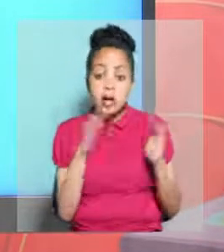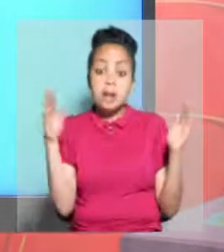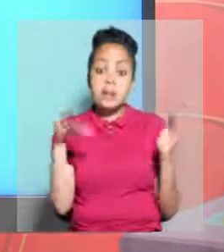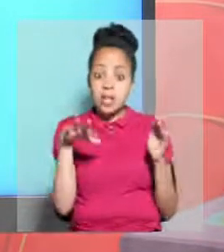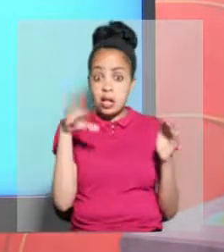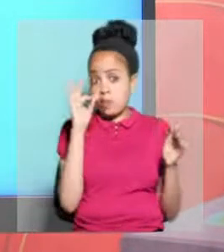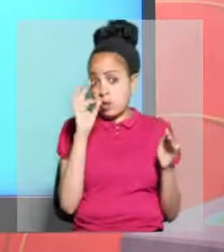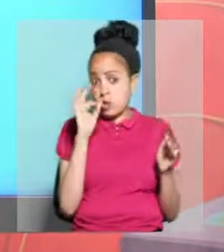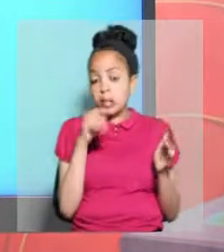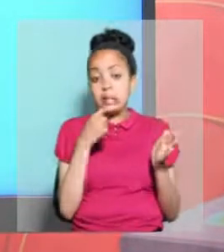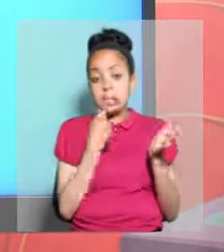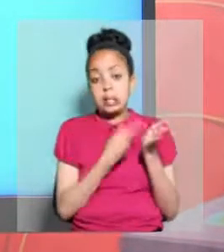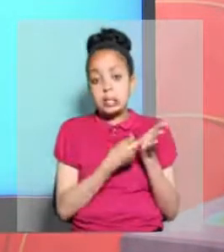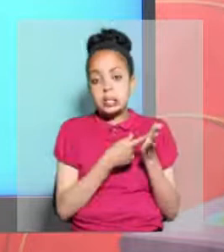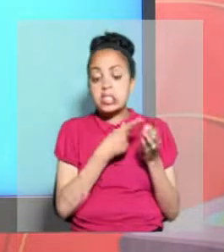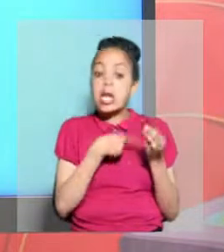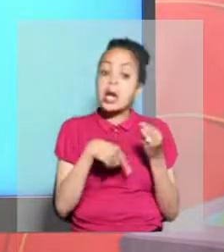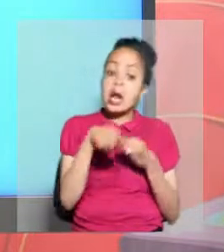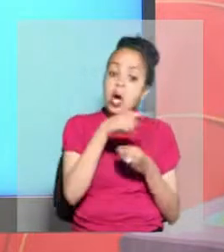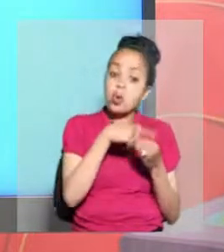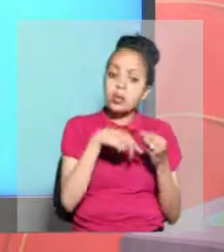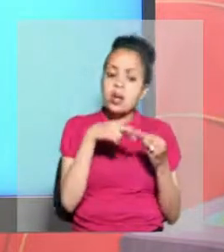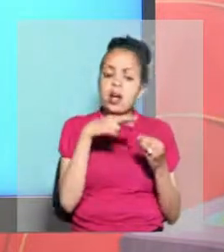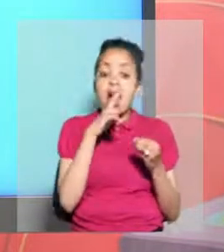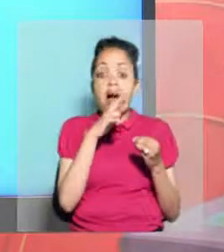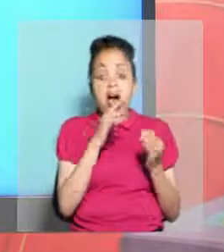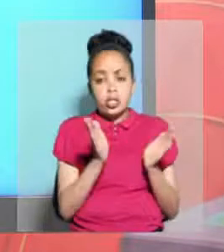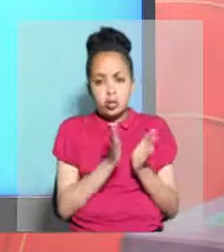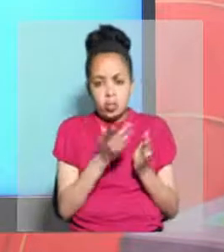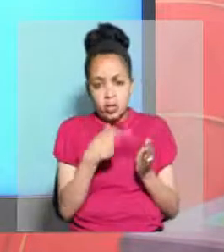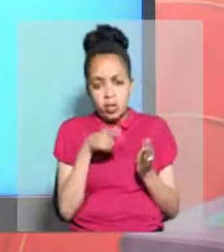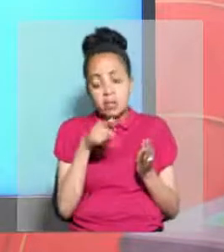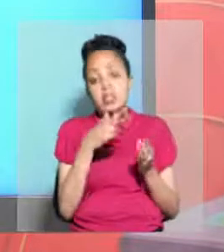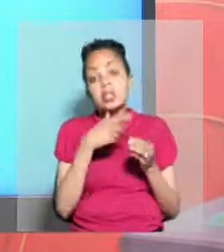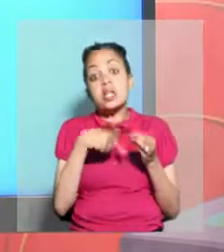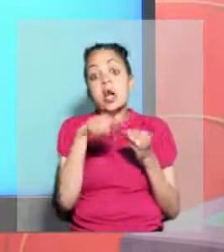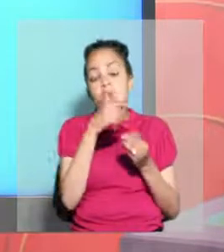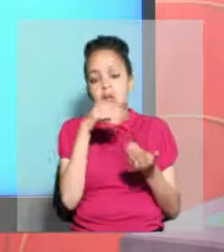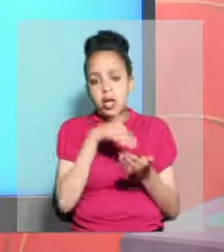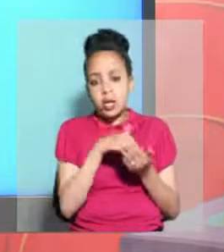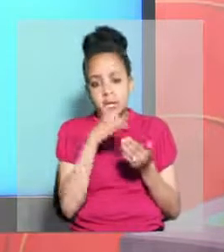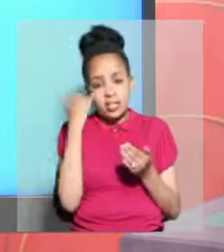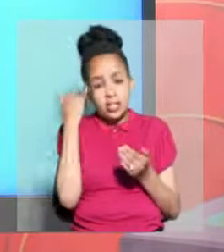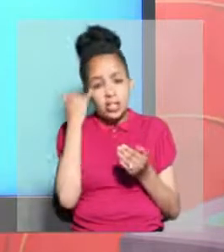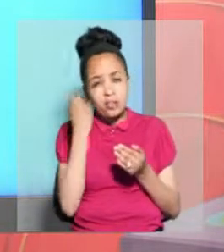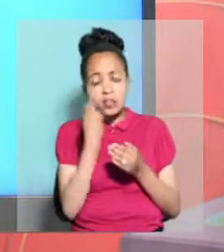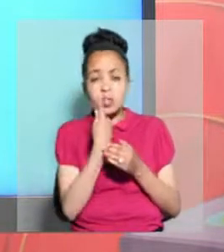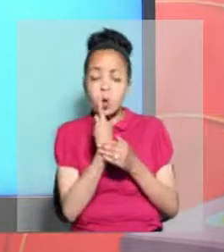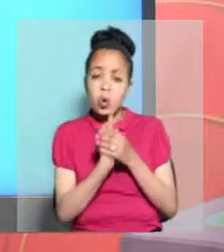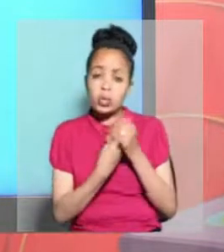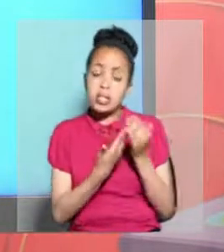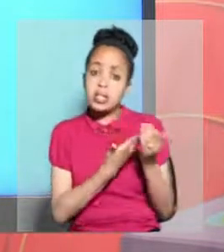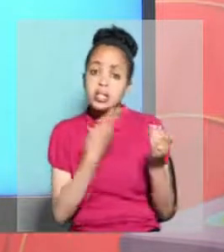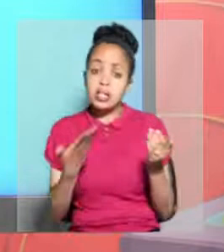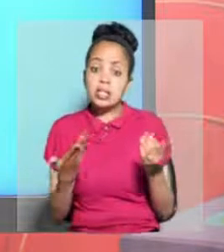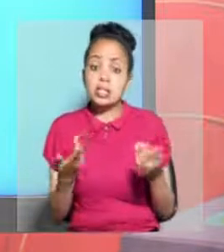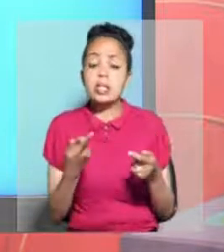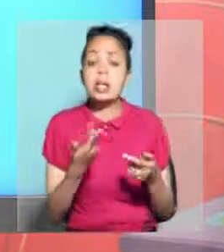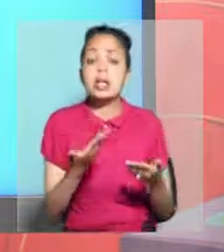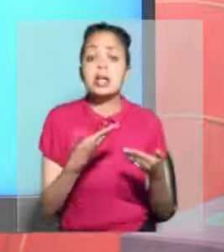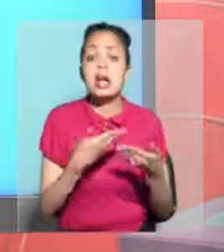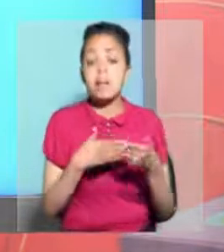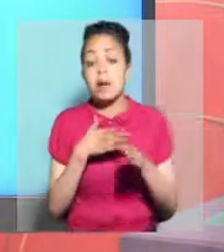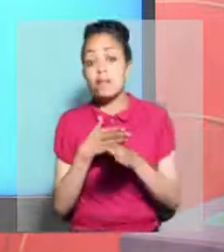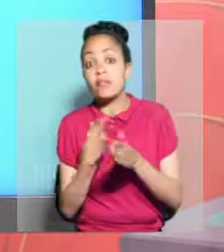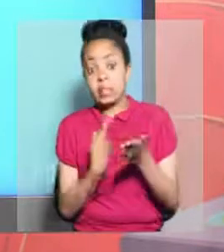and again it is round. If R small come here, it is round again. If the only thing that can come around